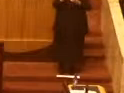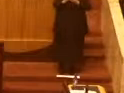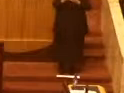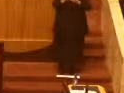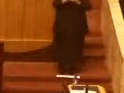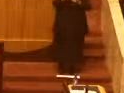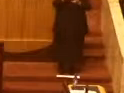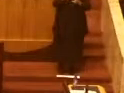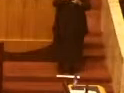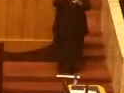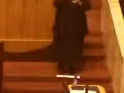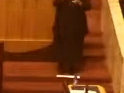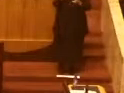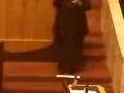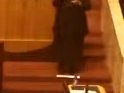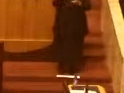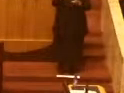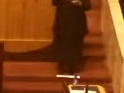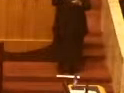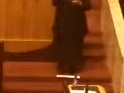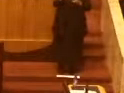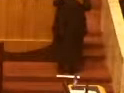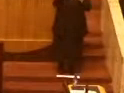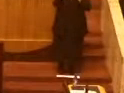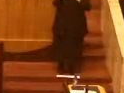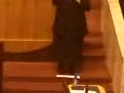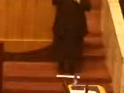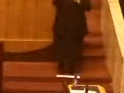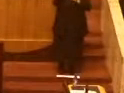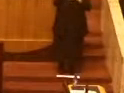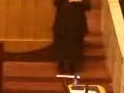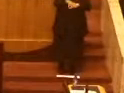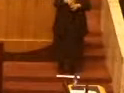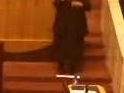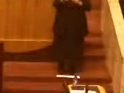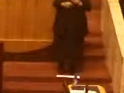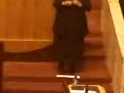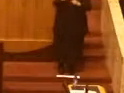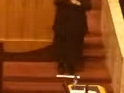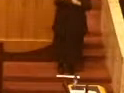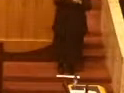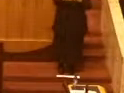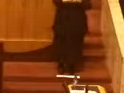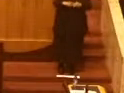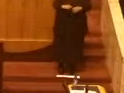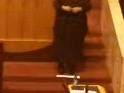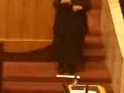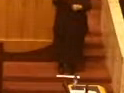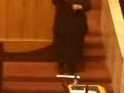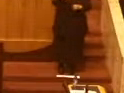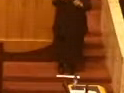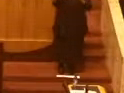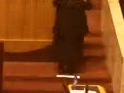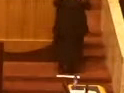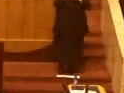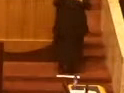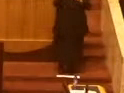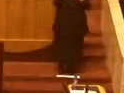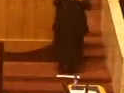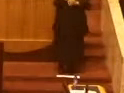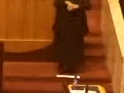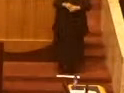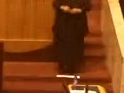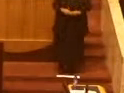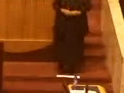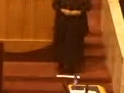and Kraipan Bridge Gap 2 will be implemented. In the next quarter, 3 bridges will be implemented as